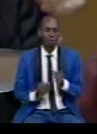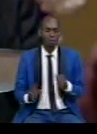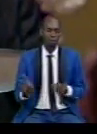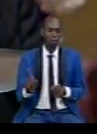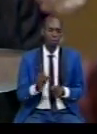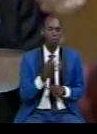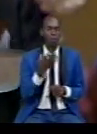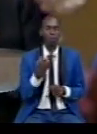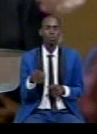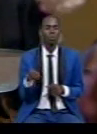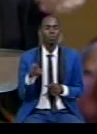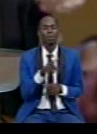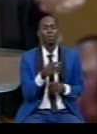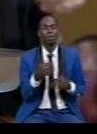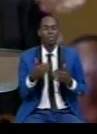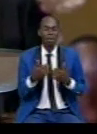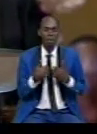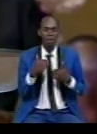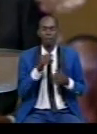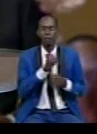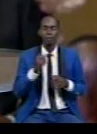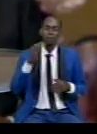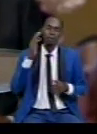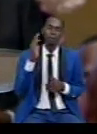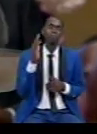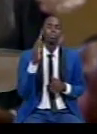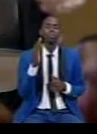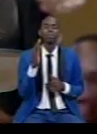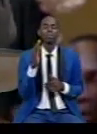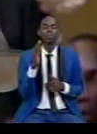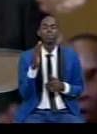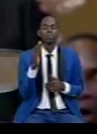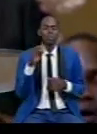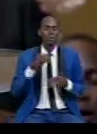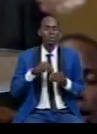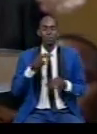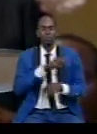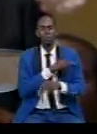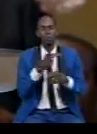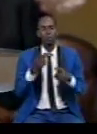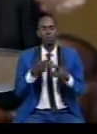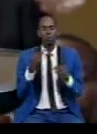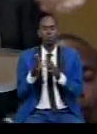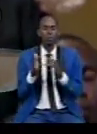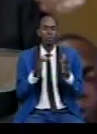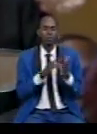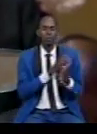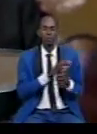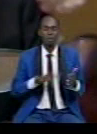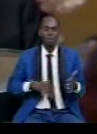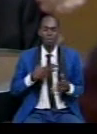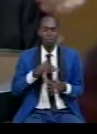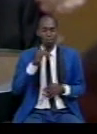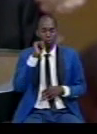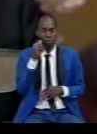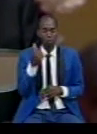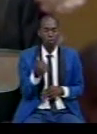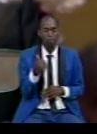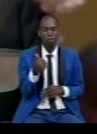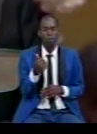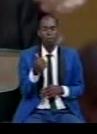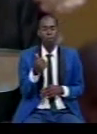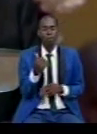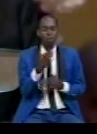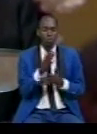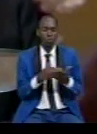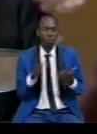them has a testimony in the mighty name of the Lord Jesus Christ. And tomorrow, some of them will come